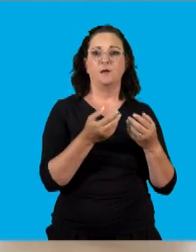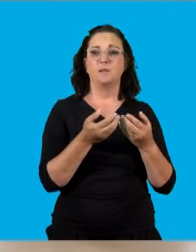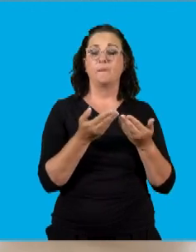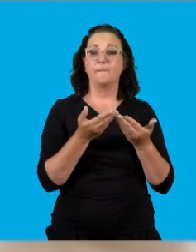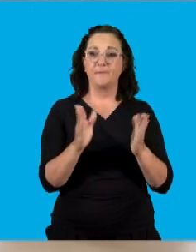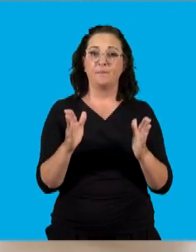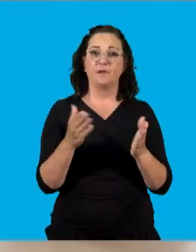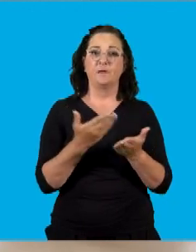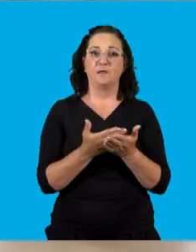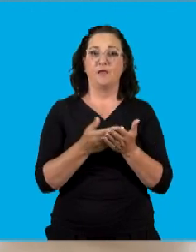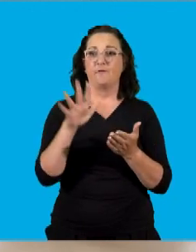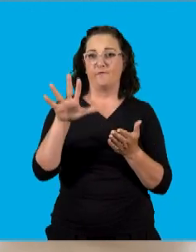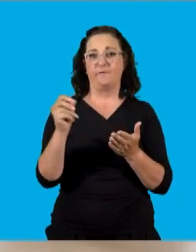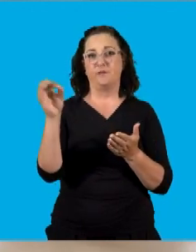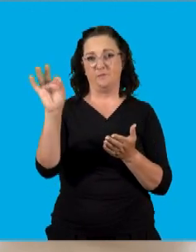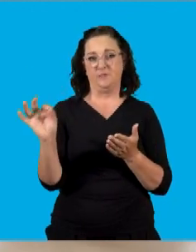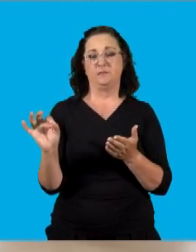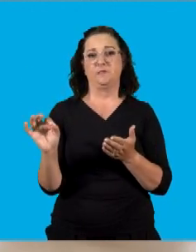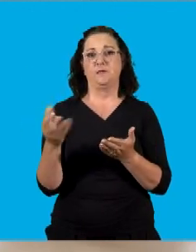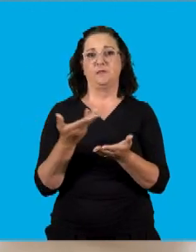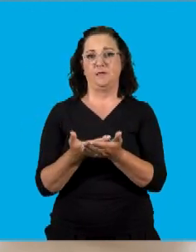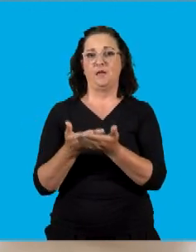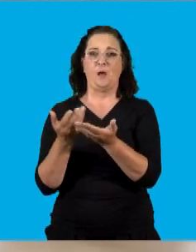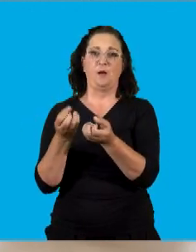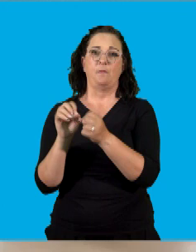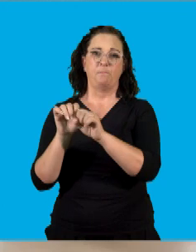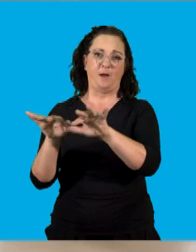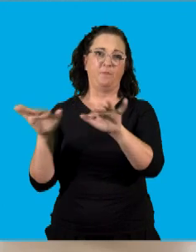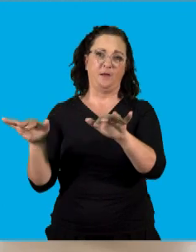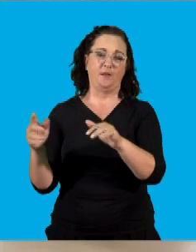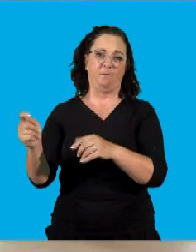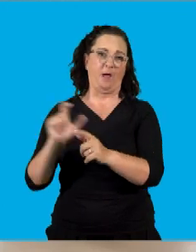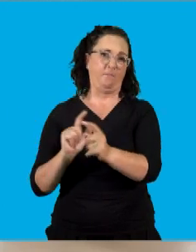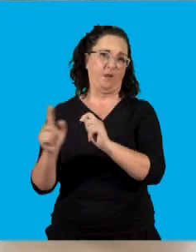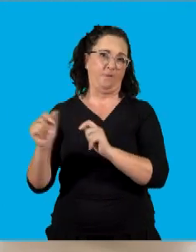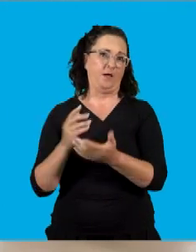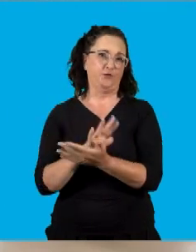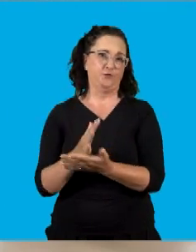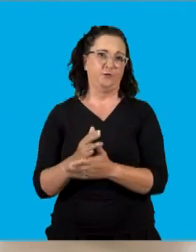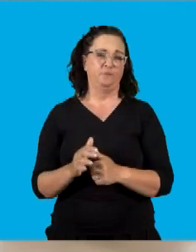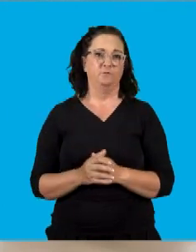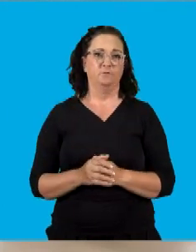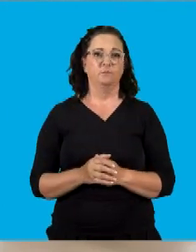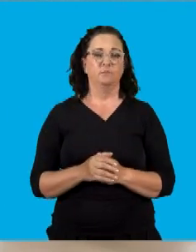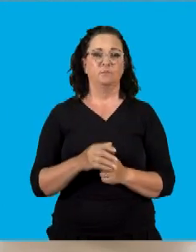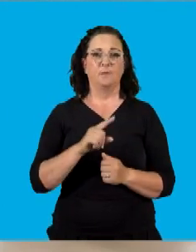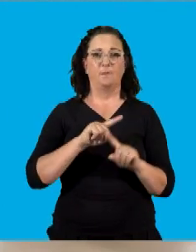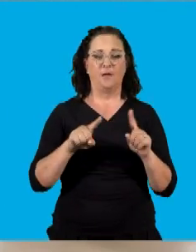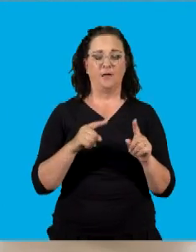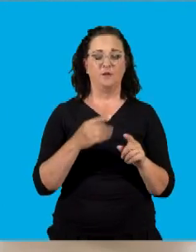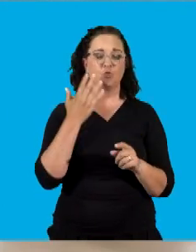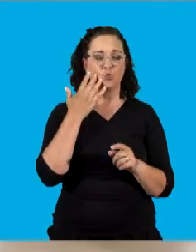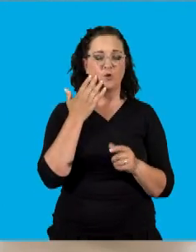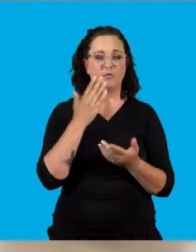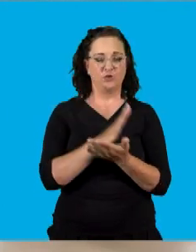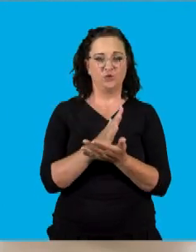public company in a 50% proportion. So basically, it's easy for you, if